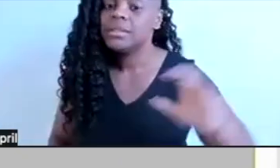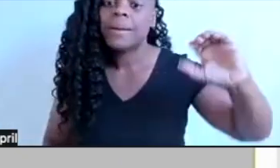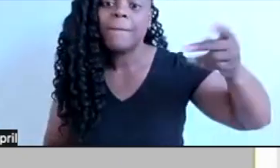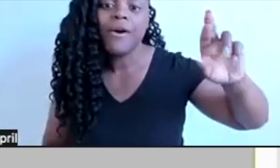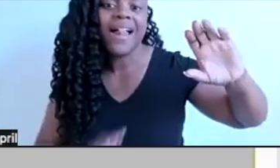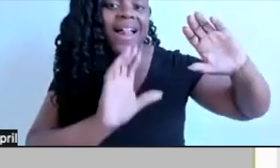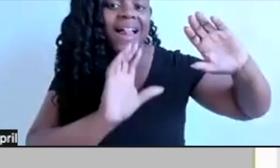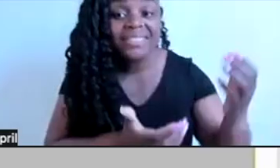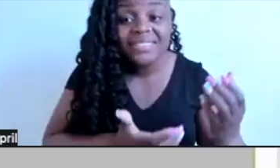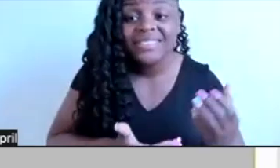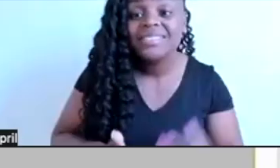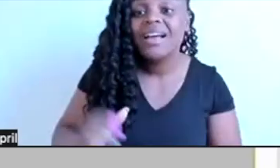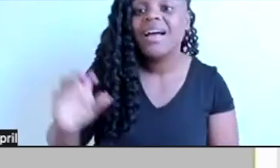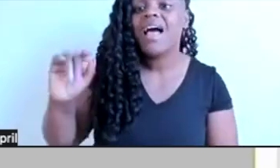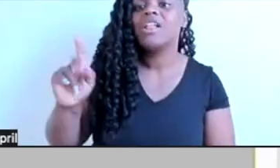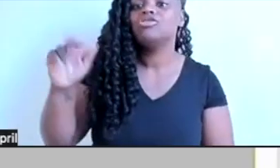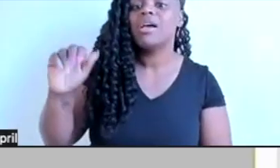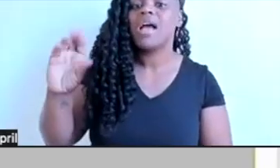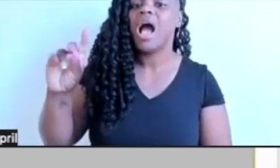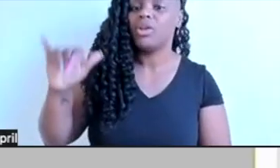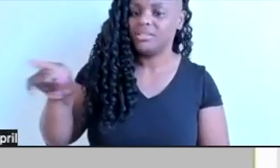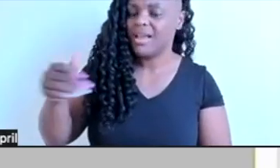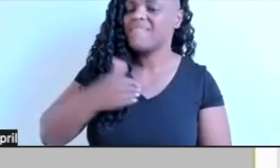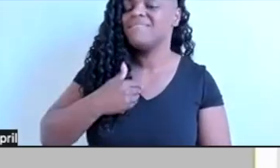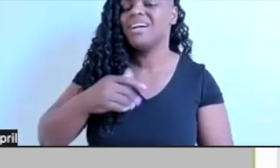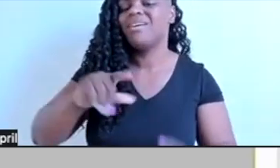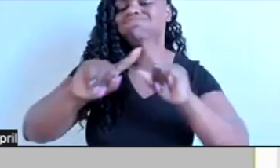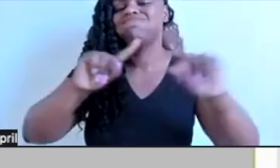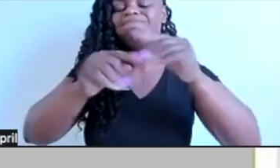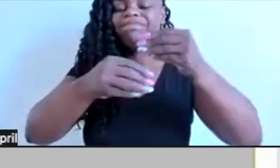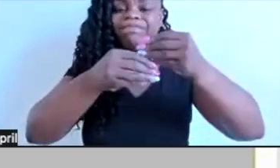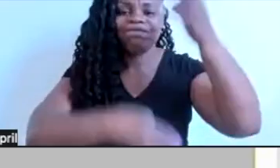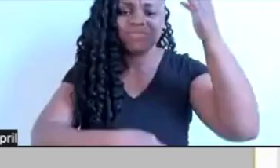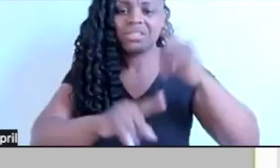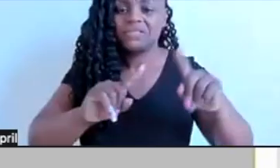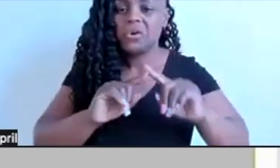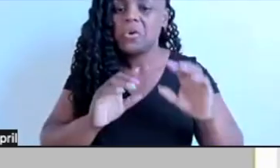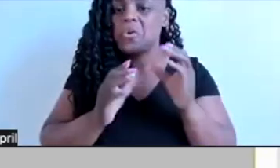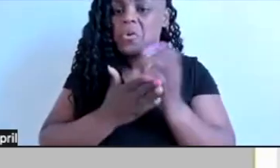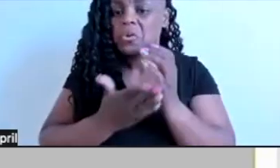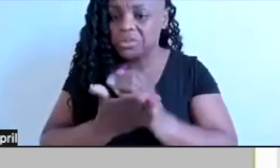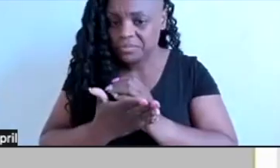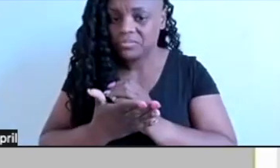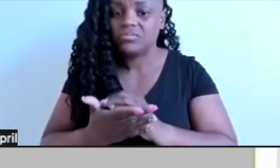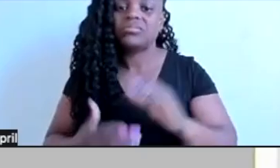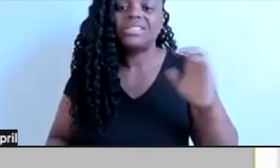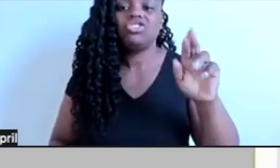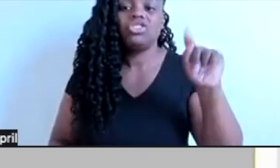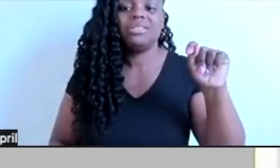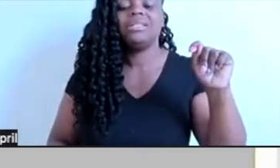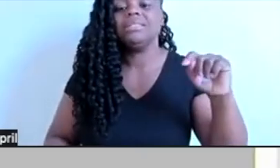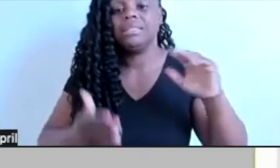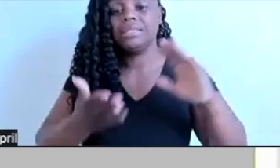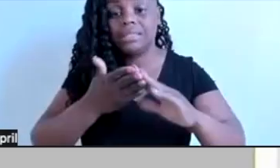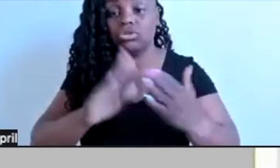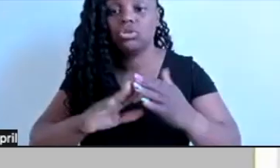for those who want to help their neighborhoods called Community Emergency Response Team, or CERT. CERT teaches first